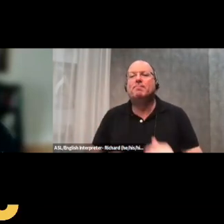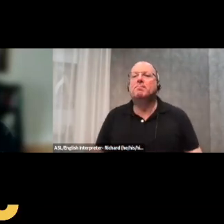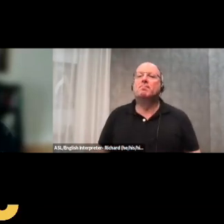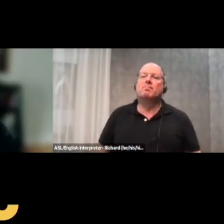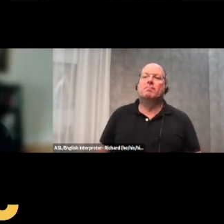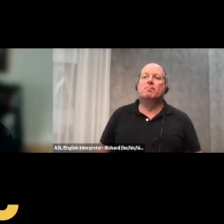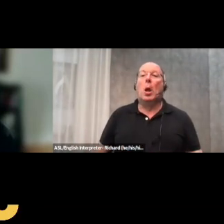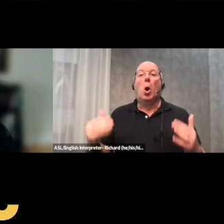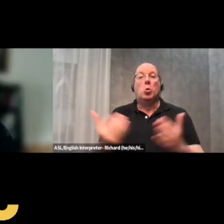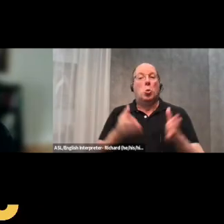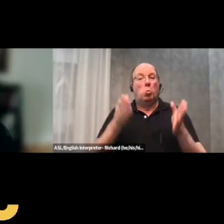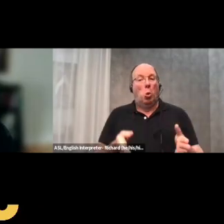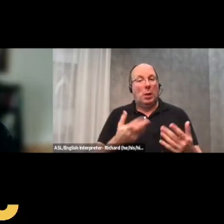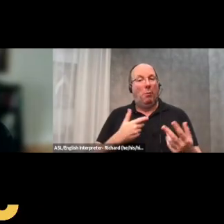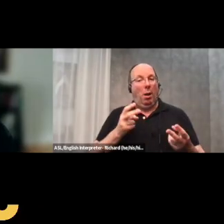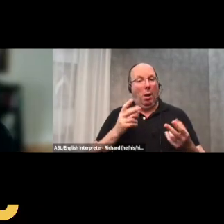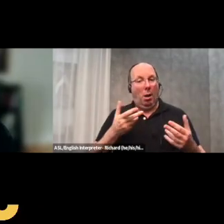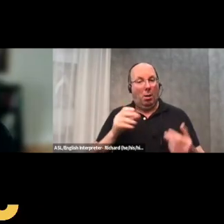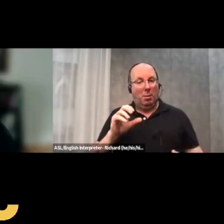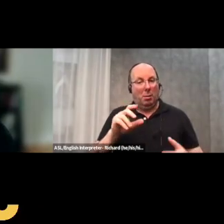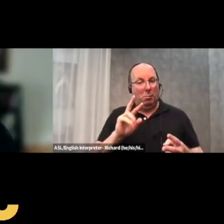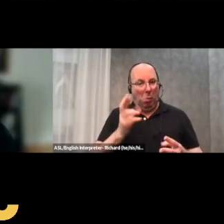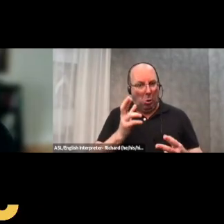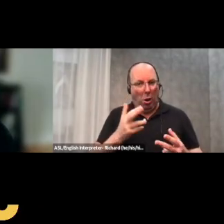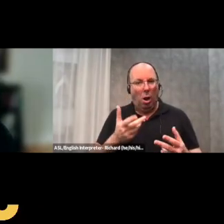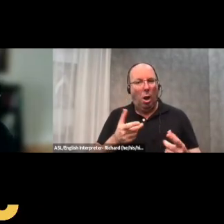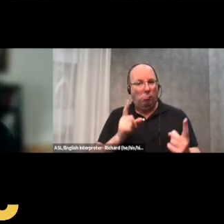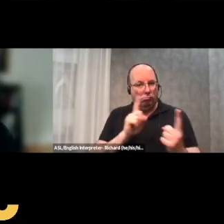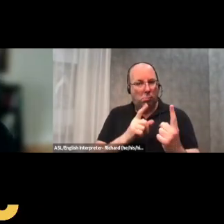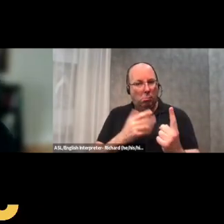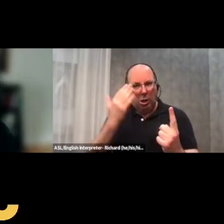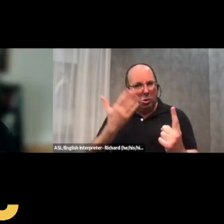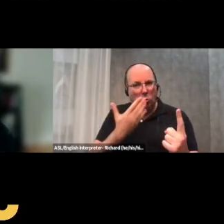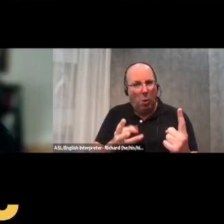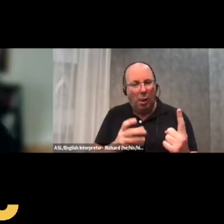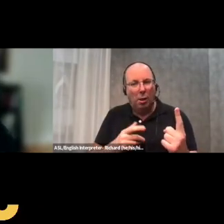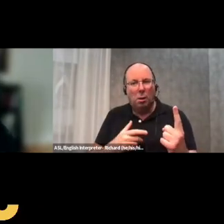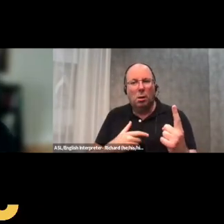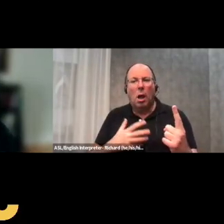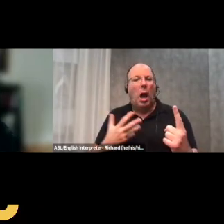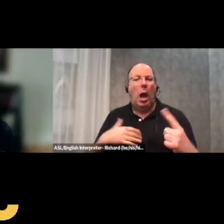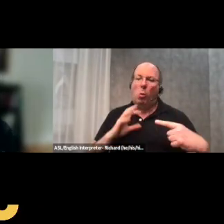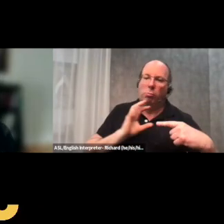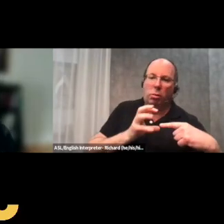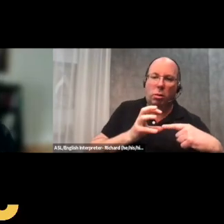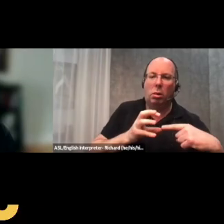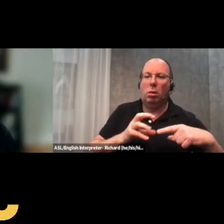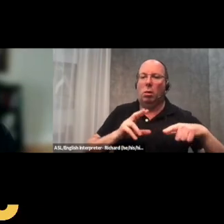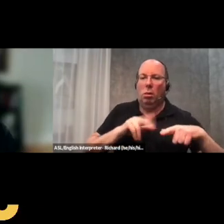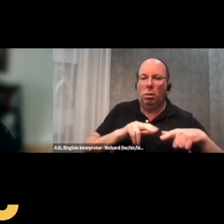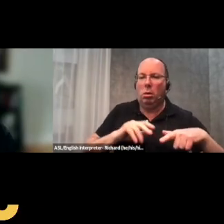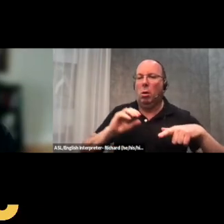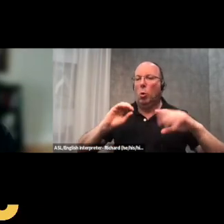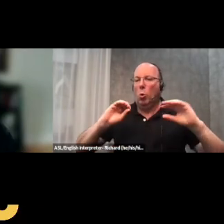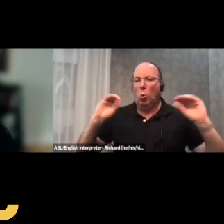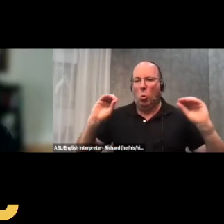are with a new partner. And if you don't know a person well, maybe you don't like to perform oral sex. In situations where